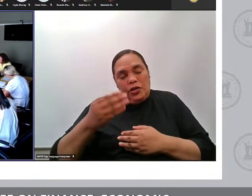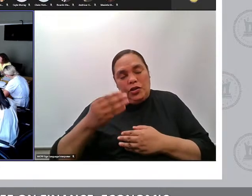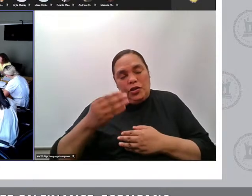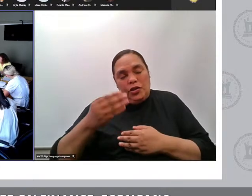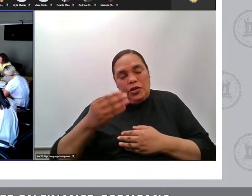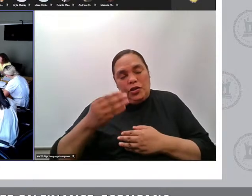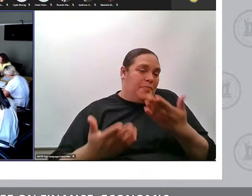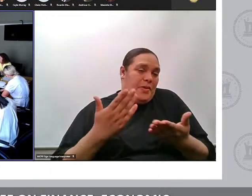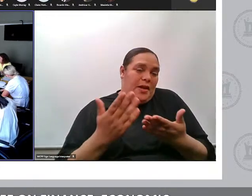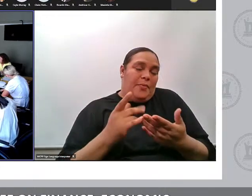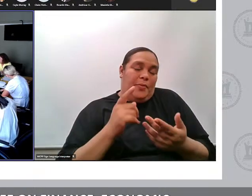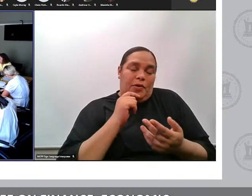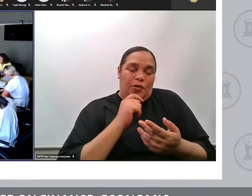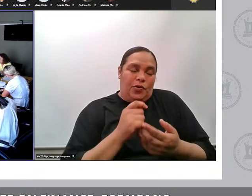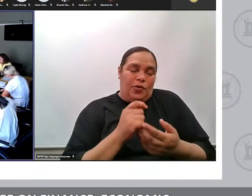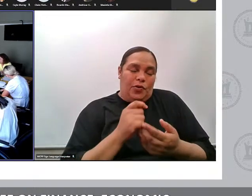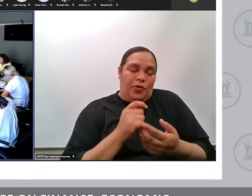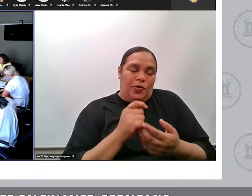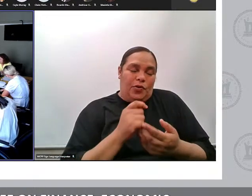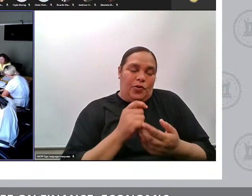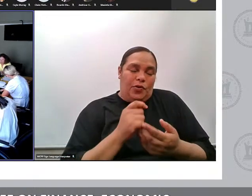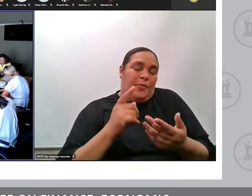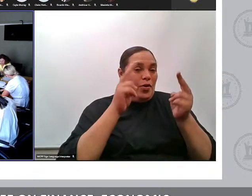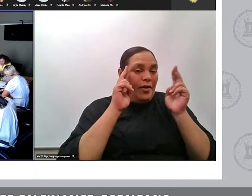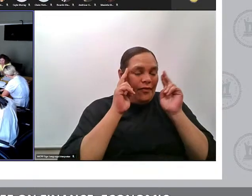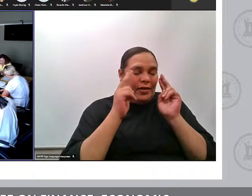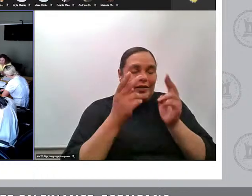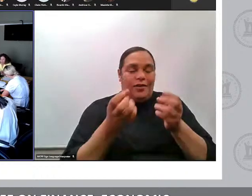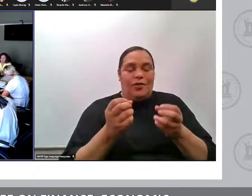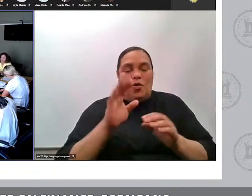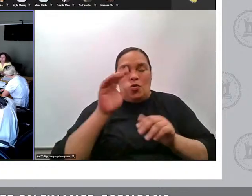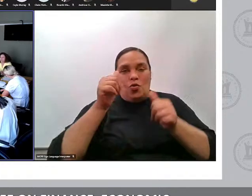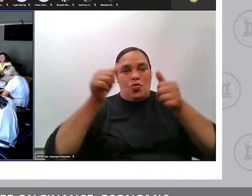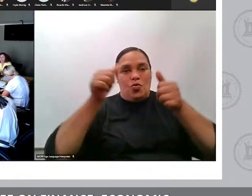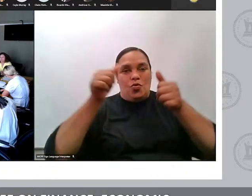could definitely approach the universities to put up a notice